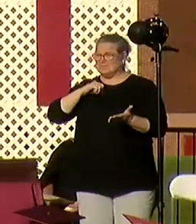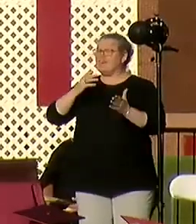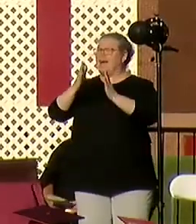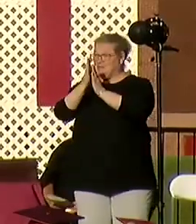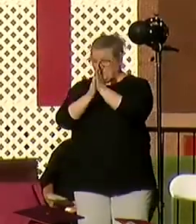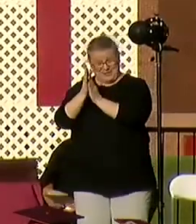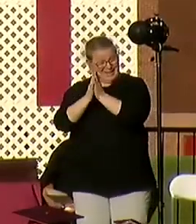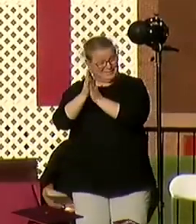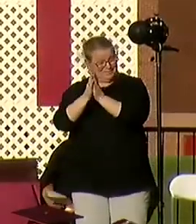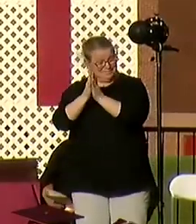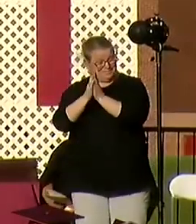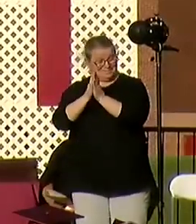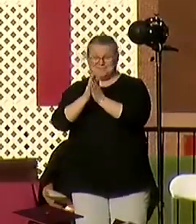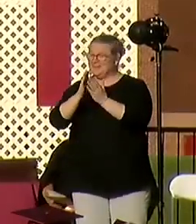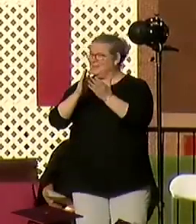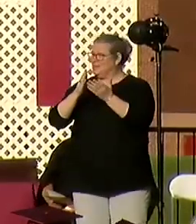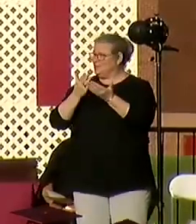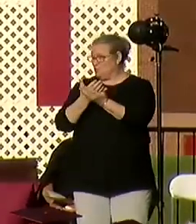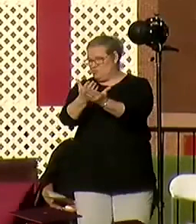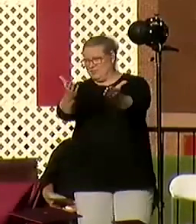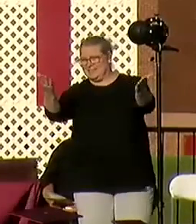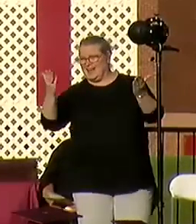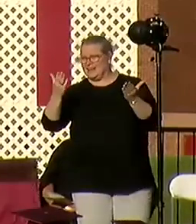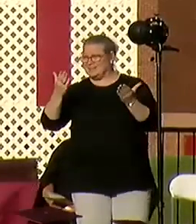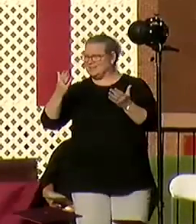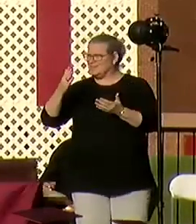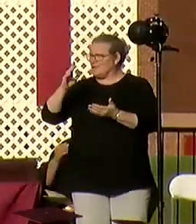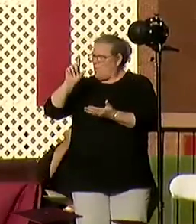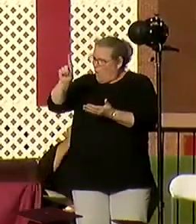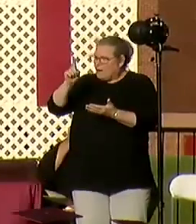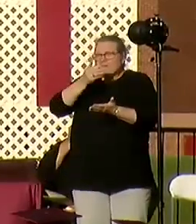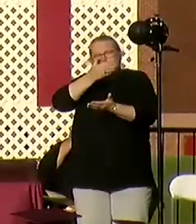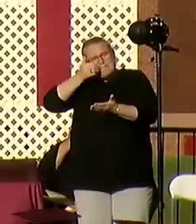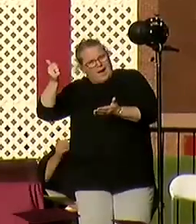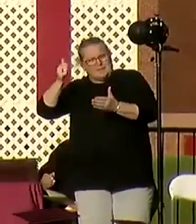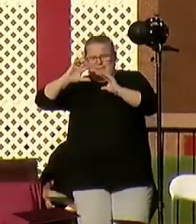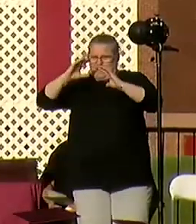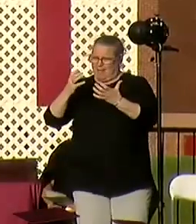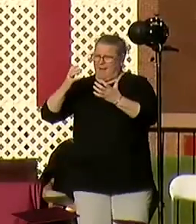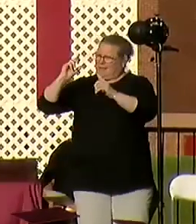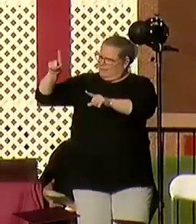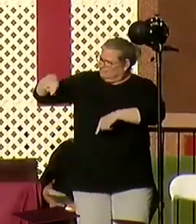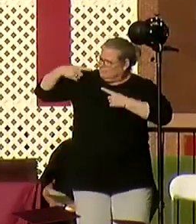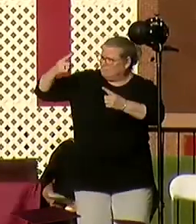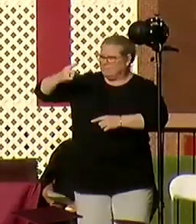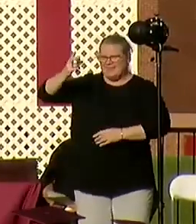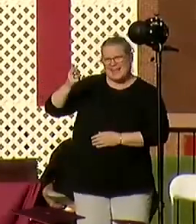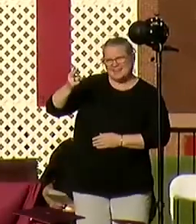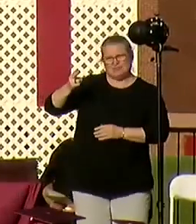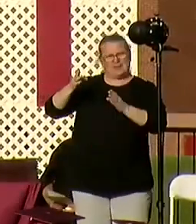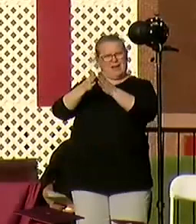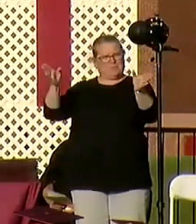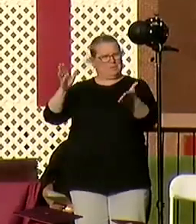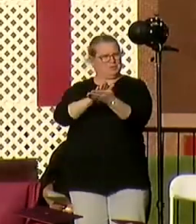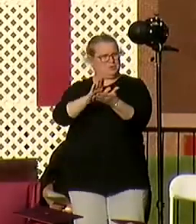present to you one of the greatest classes in the history of the Granby Public Schools, Granby Memorial High